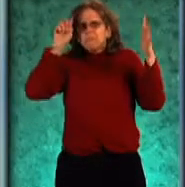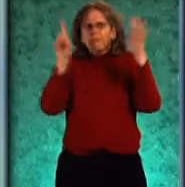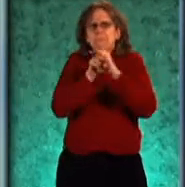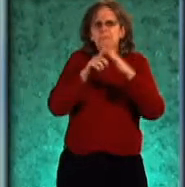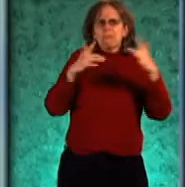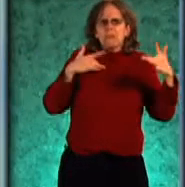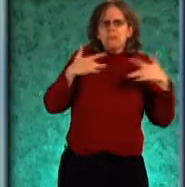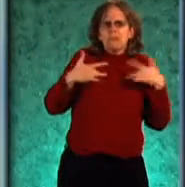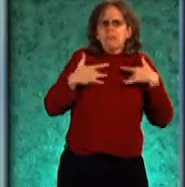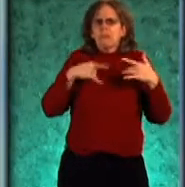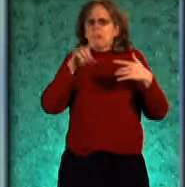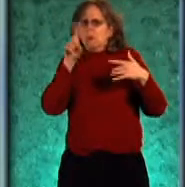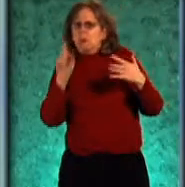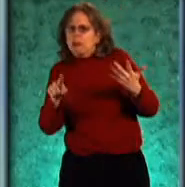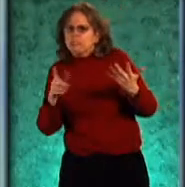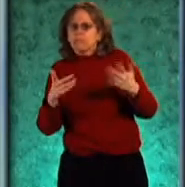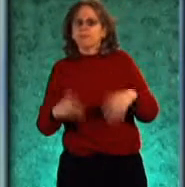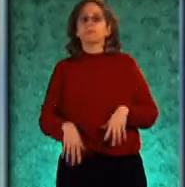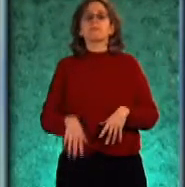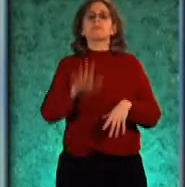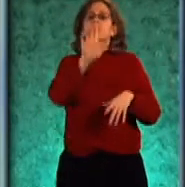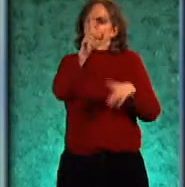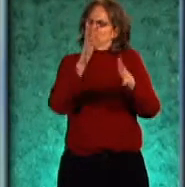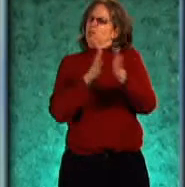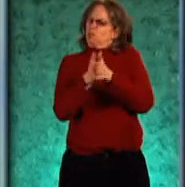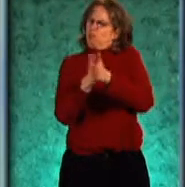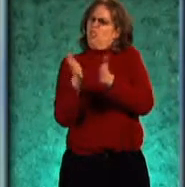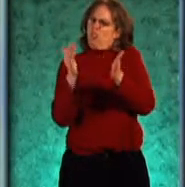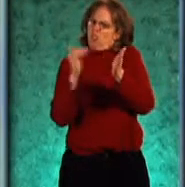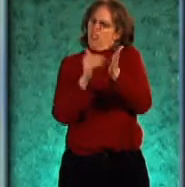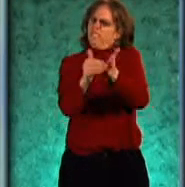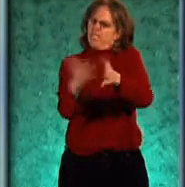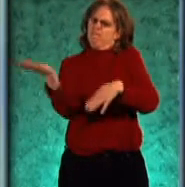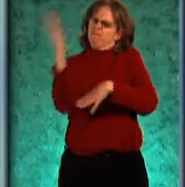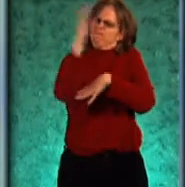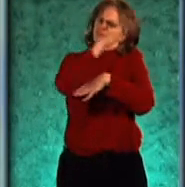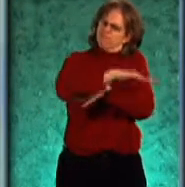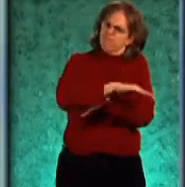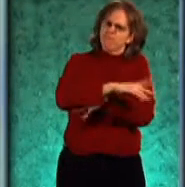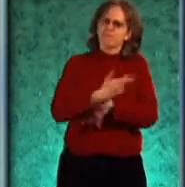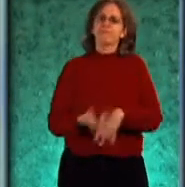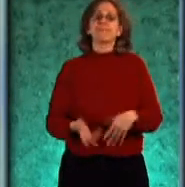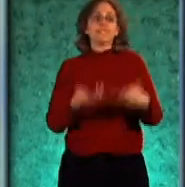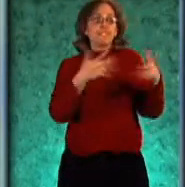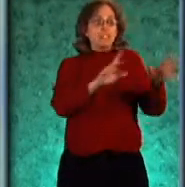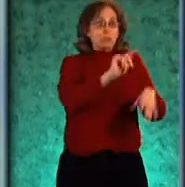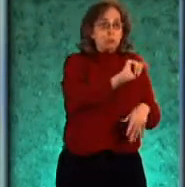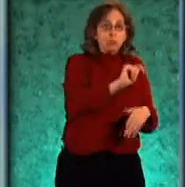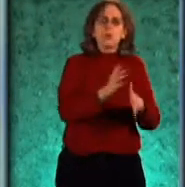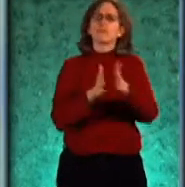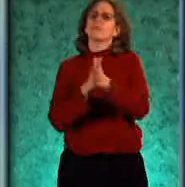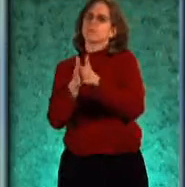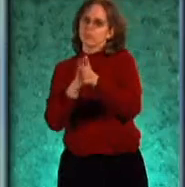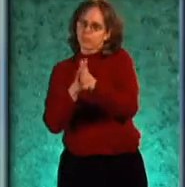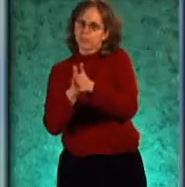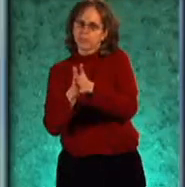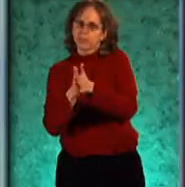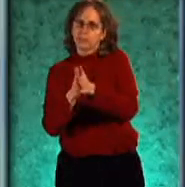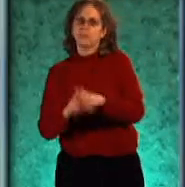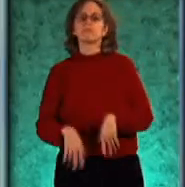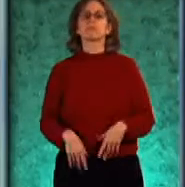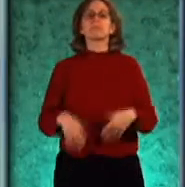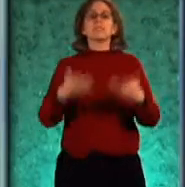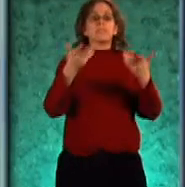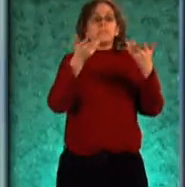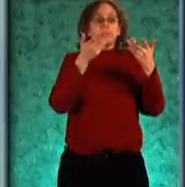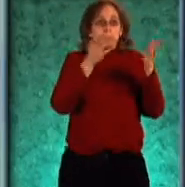any questions or concerns. You should wash your hands often during the day. Wash your hands after using the toilet. Wash